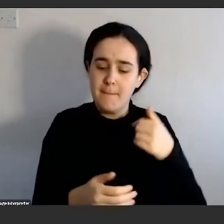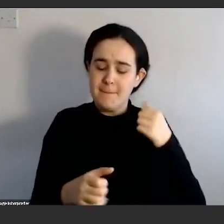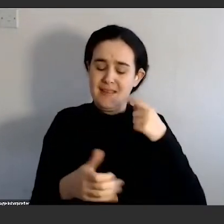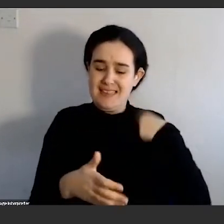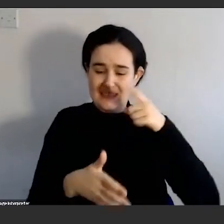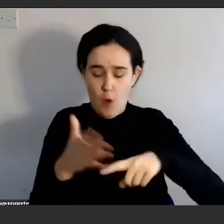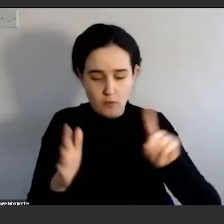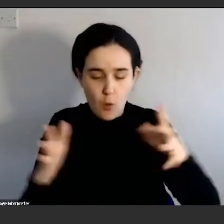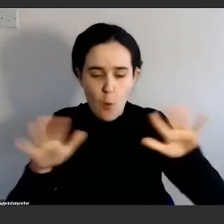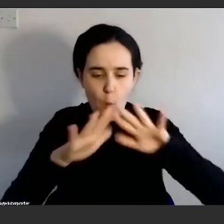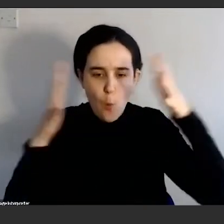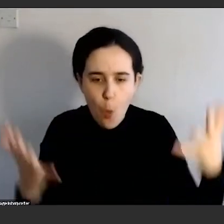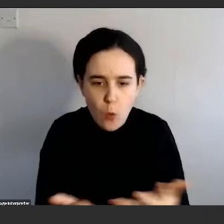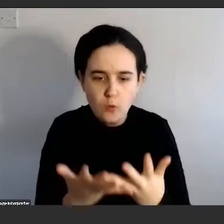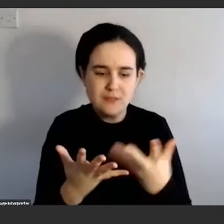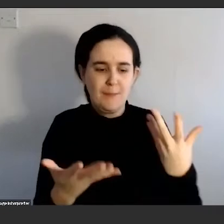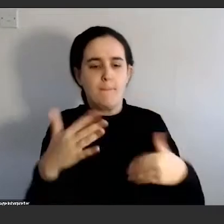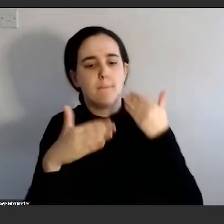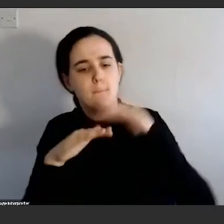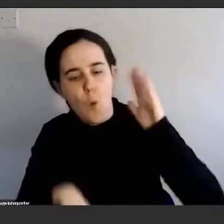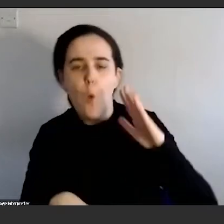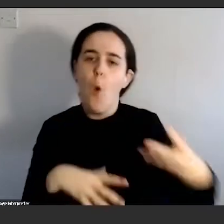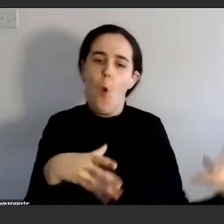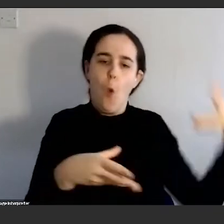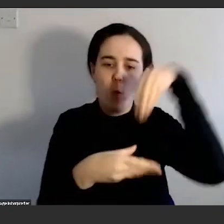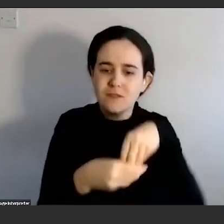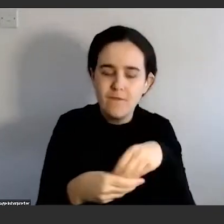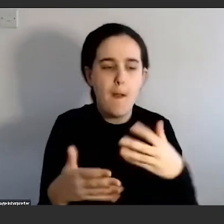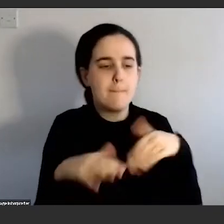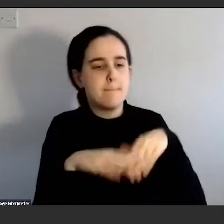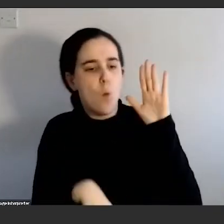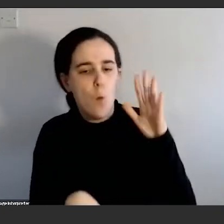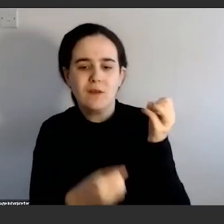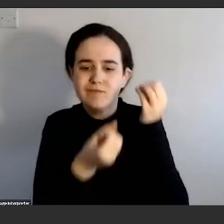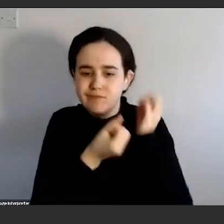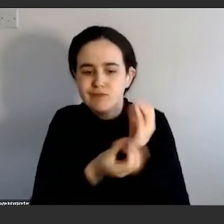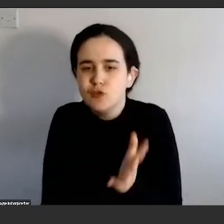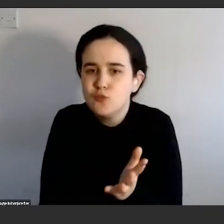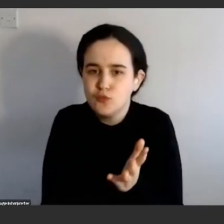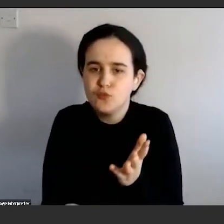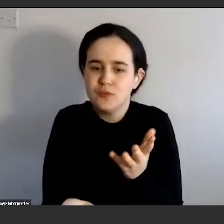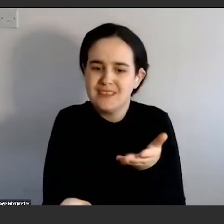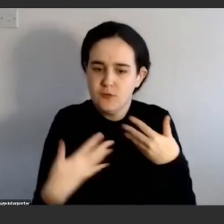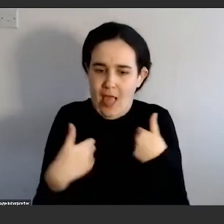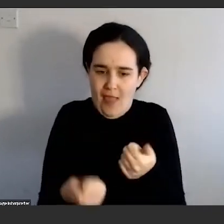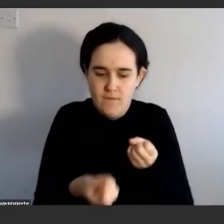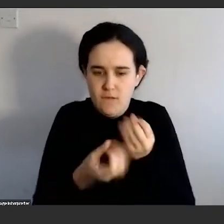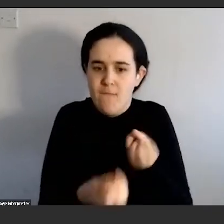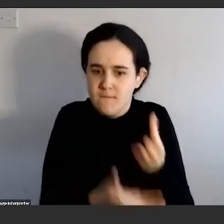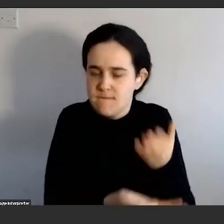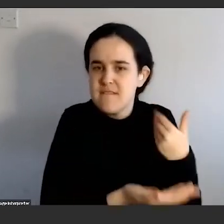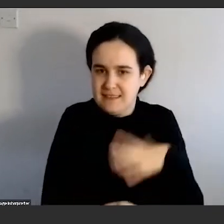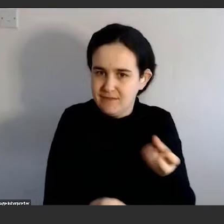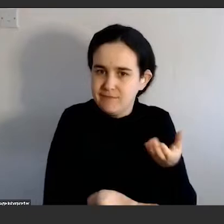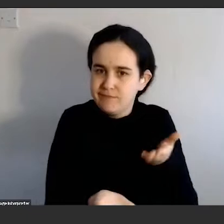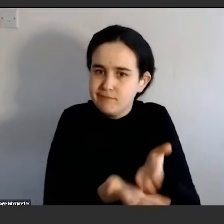Global Disability Summit 2020 is a great opportunity for all